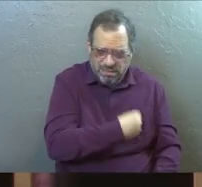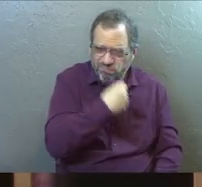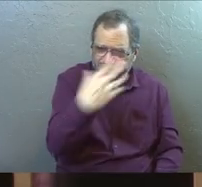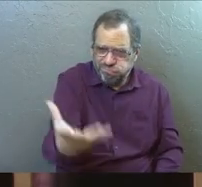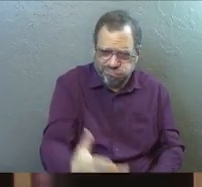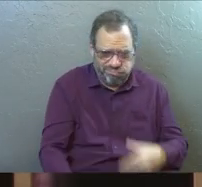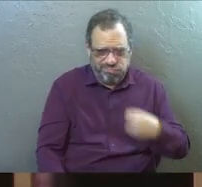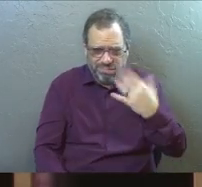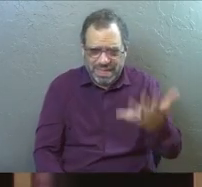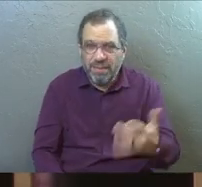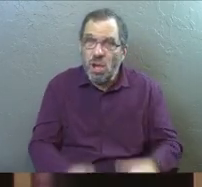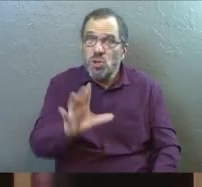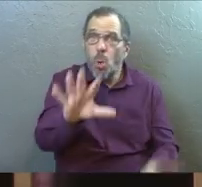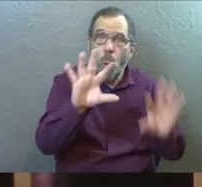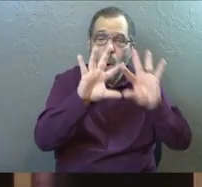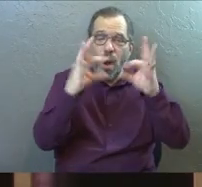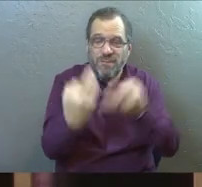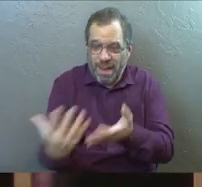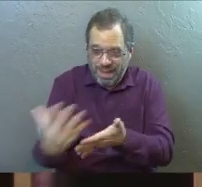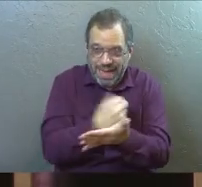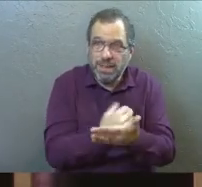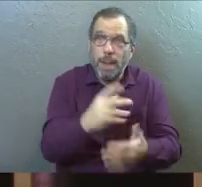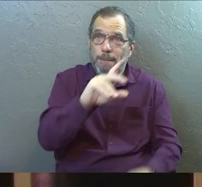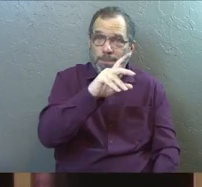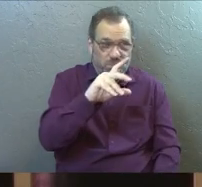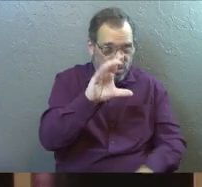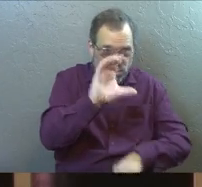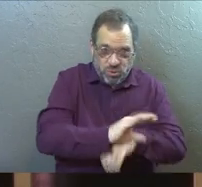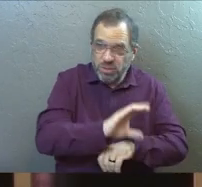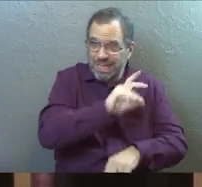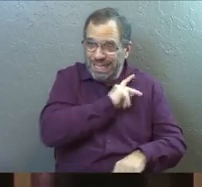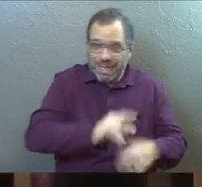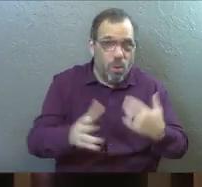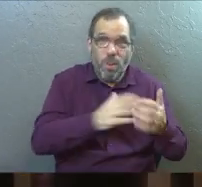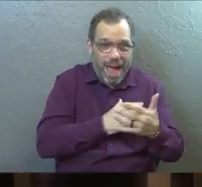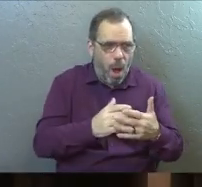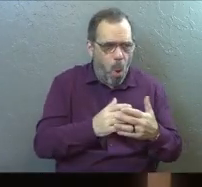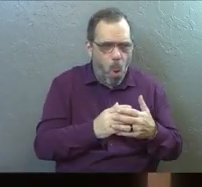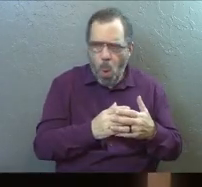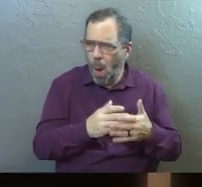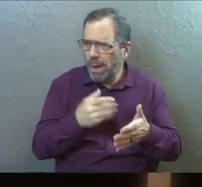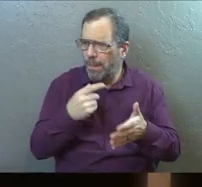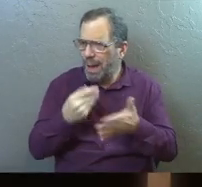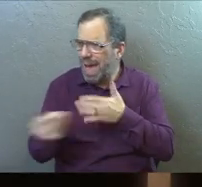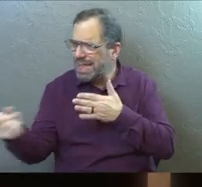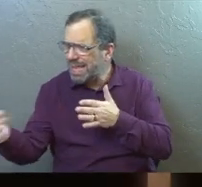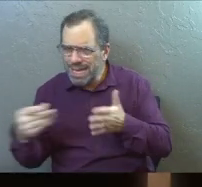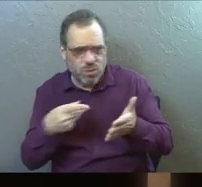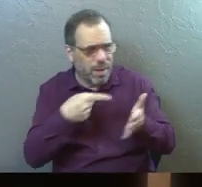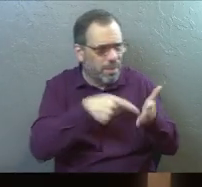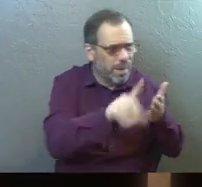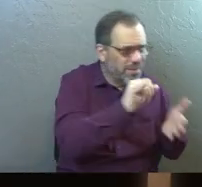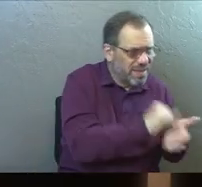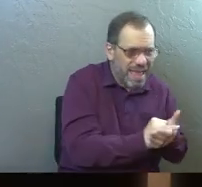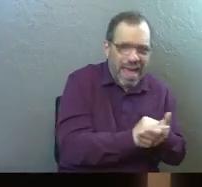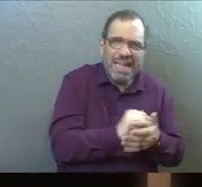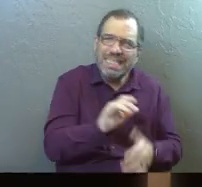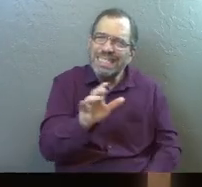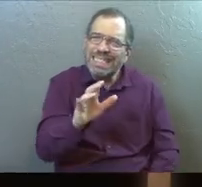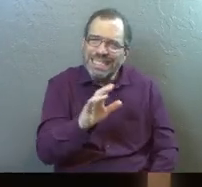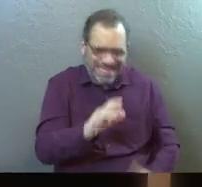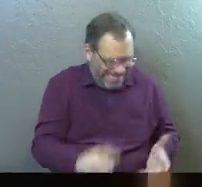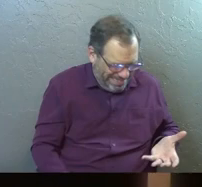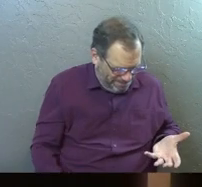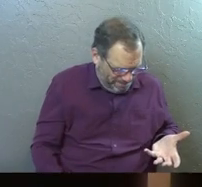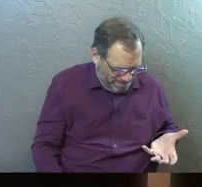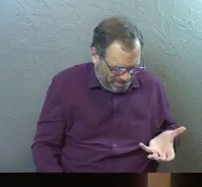giving out of your family income to kingdom resources, you've got other things you could spend that on, yes? And there's a part of you that's